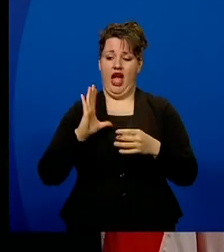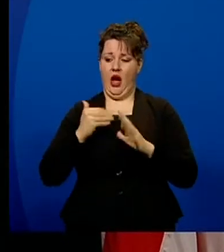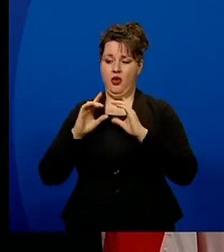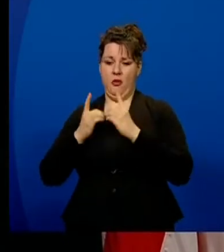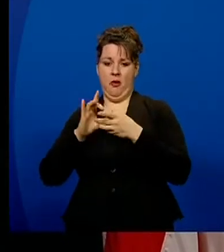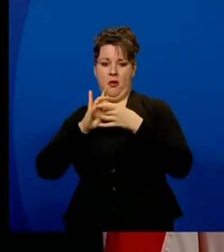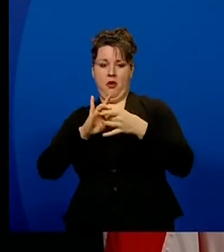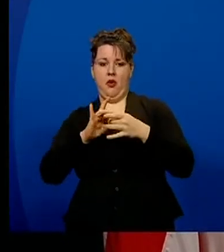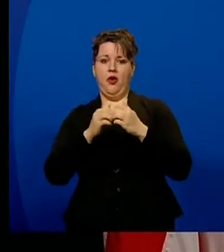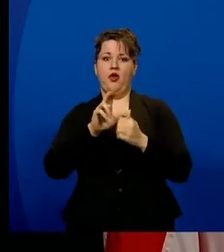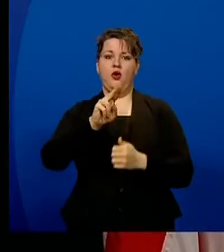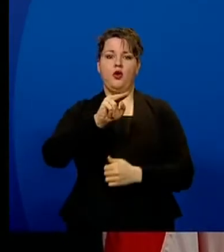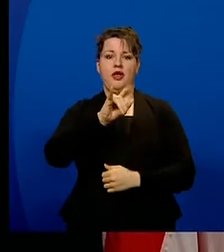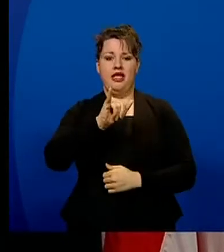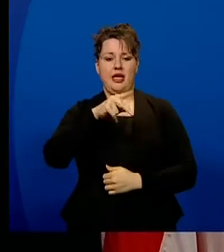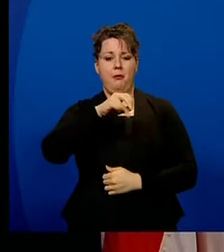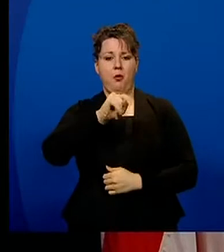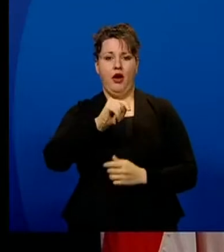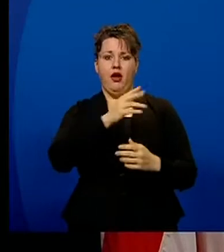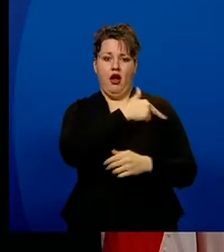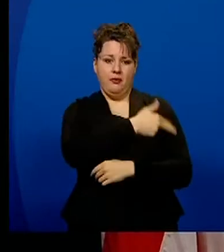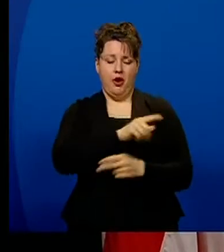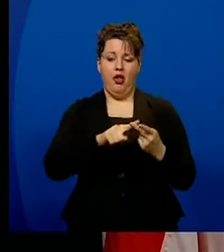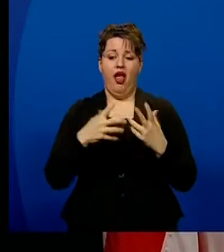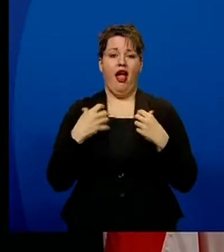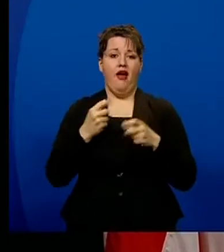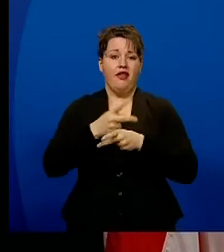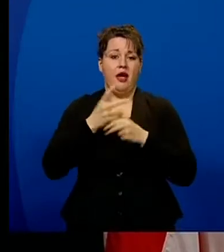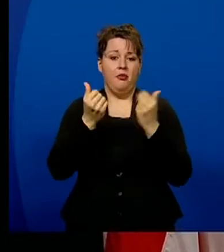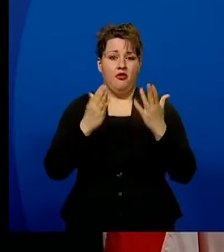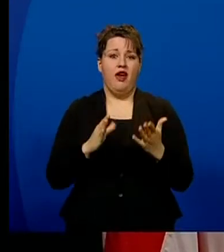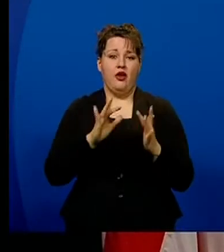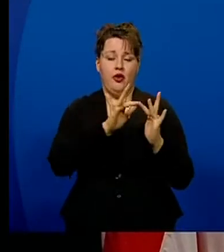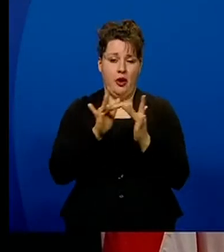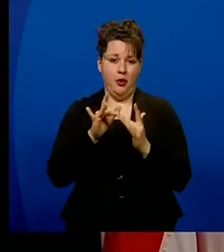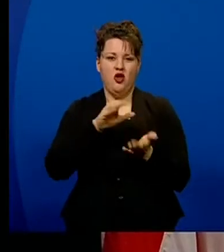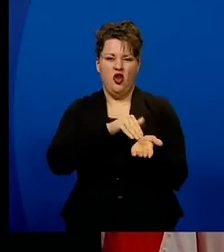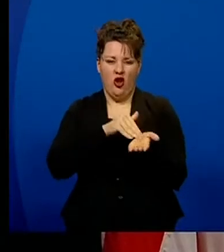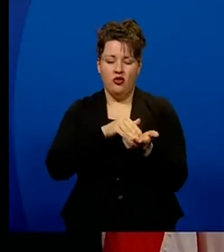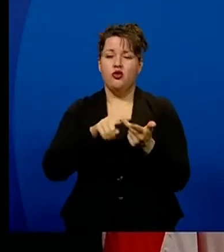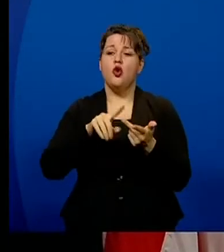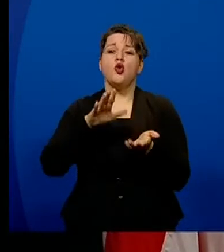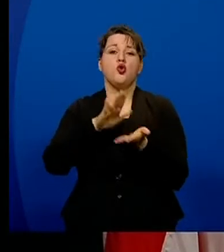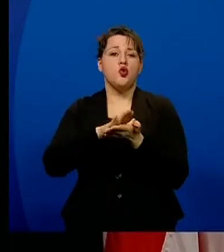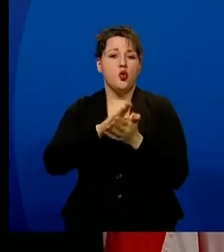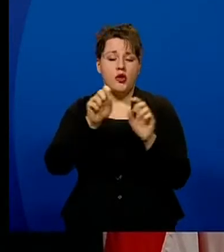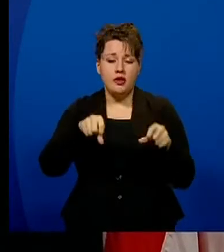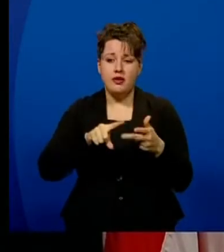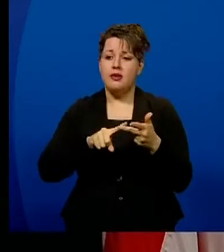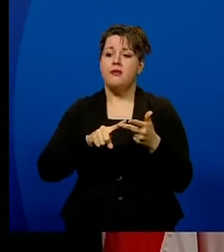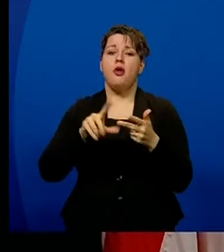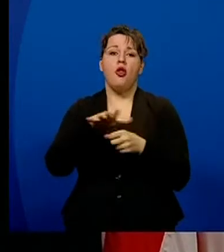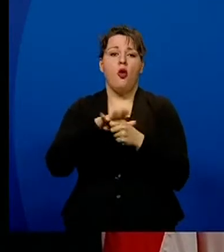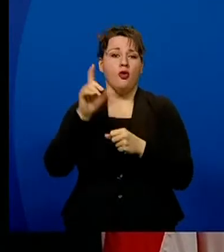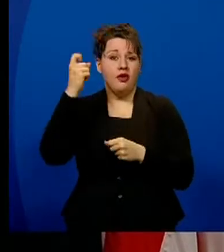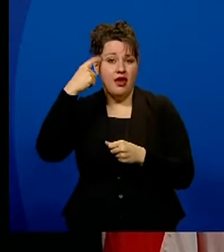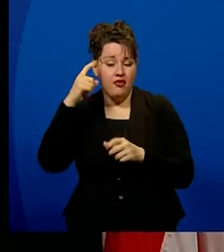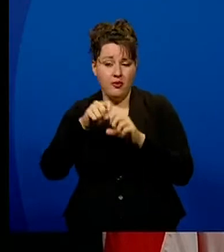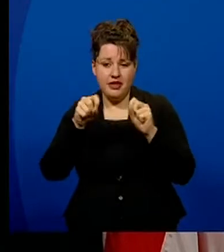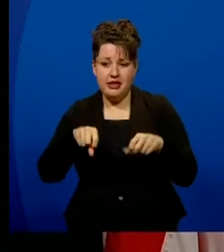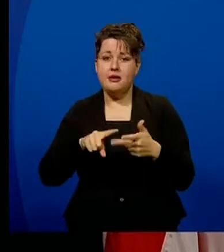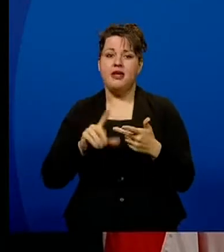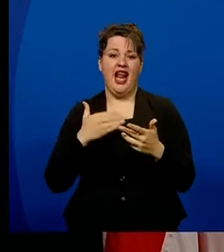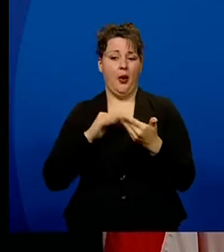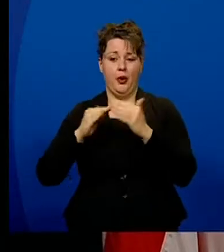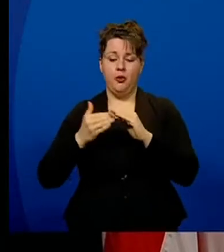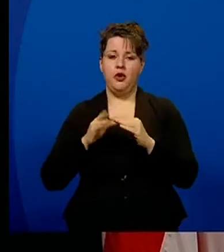Unity Point Hospital, our healthcare provider network, our school system, our local government systems, and our community in general are